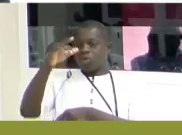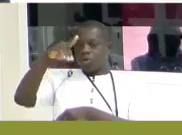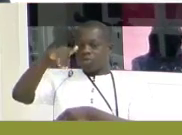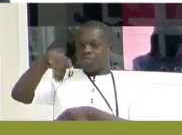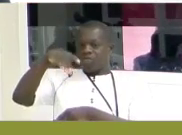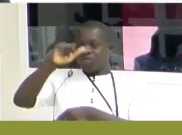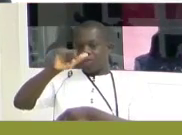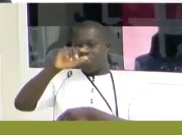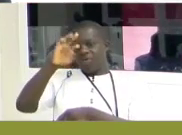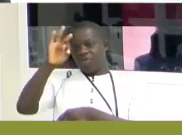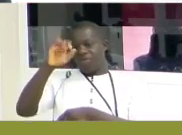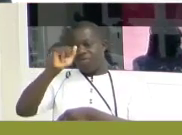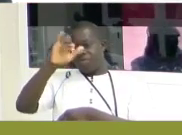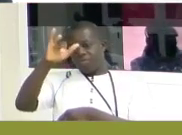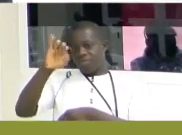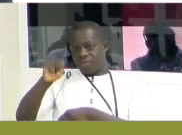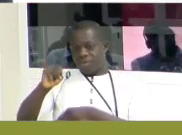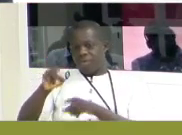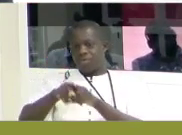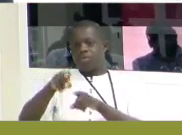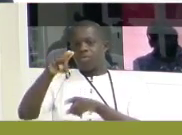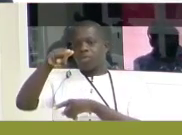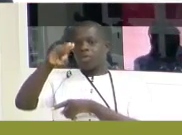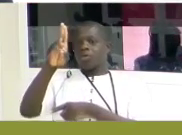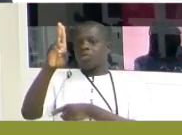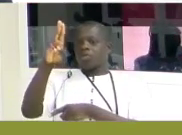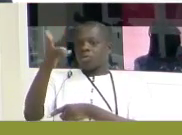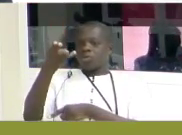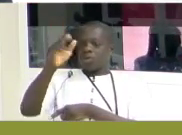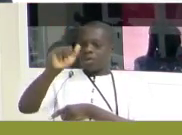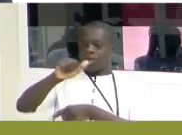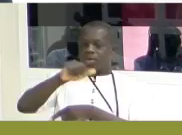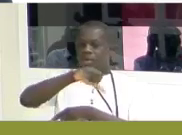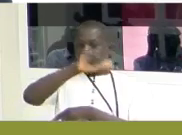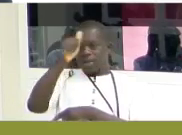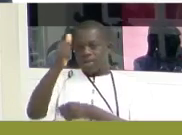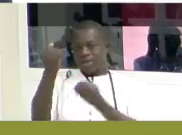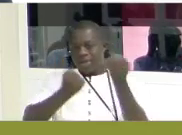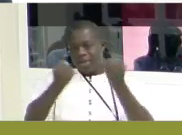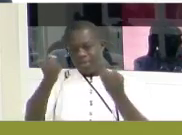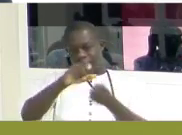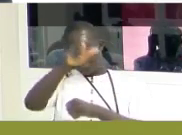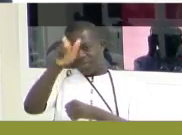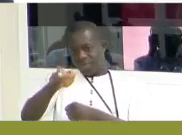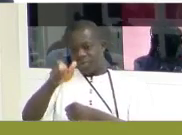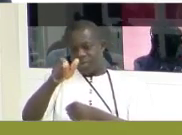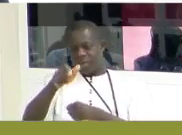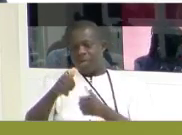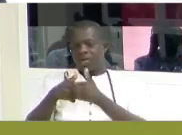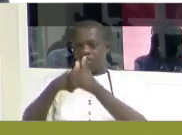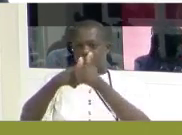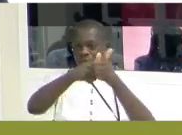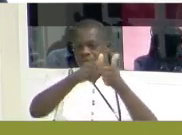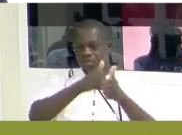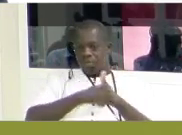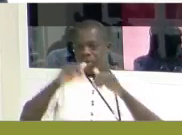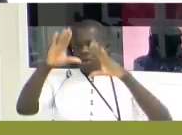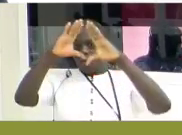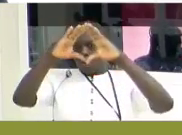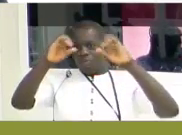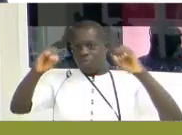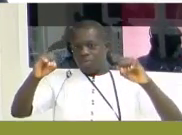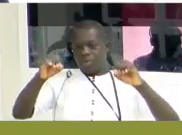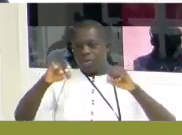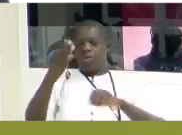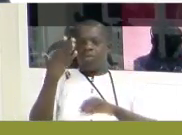for the Bojang. They escorted me to RVTH, to my office, because when I was leaving, I have the office key with